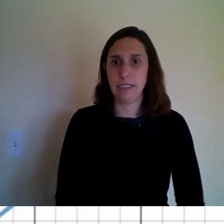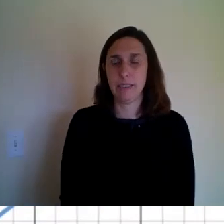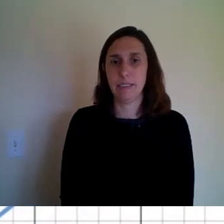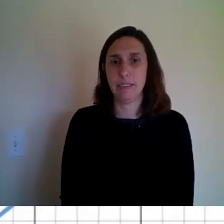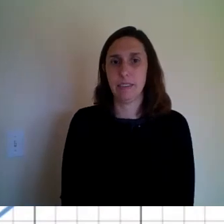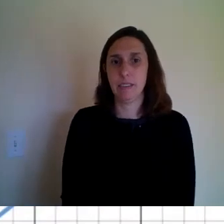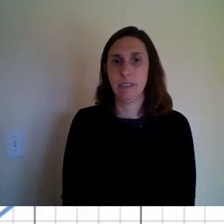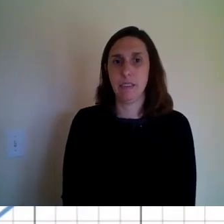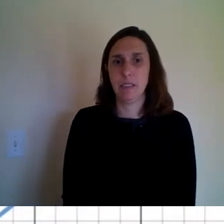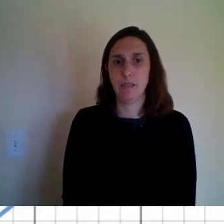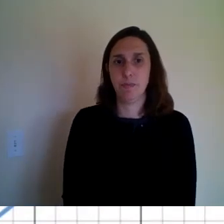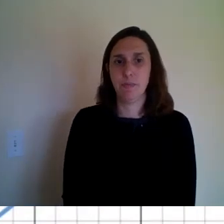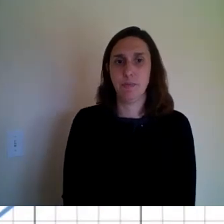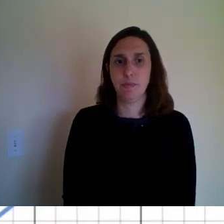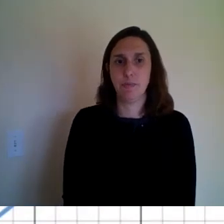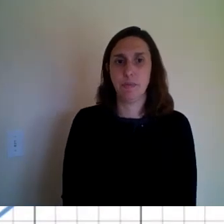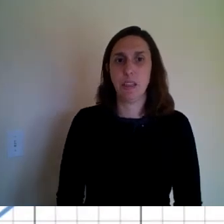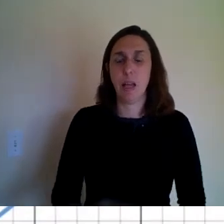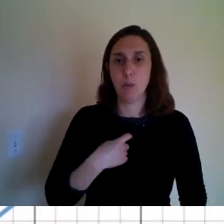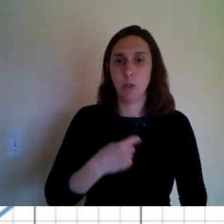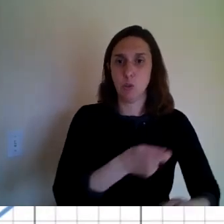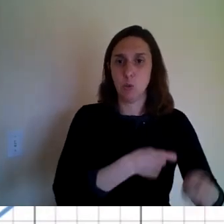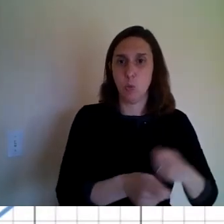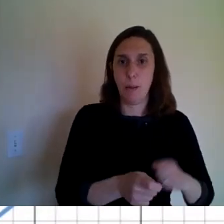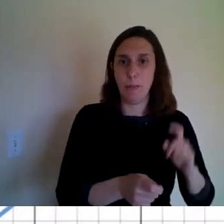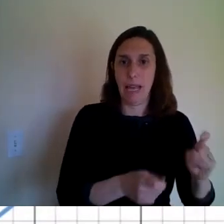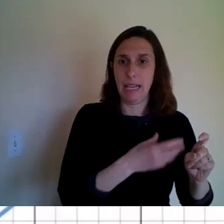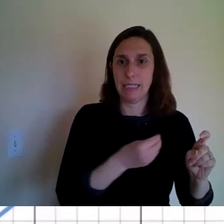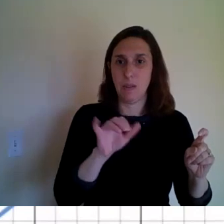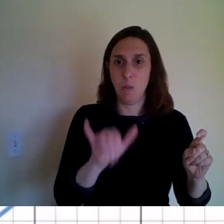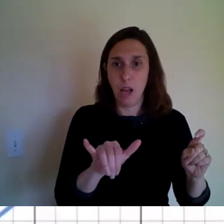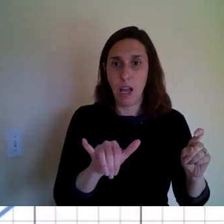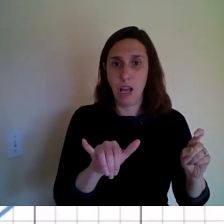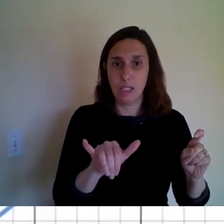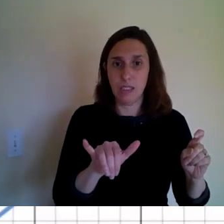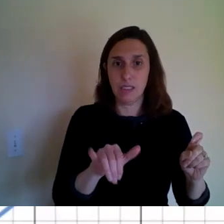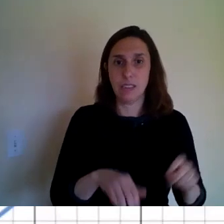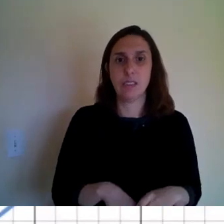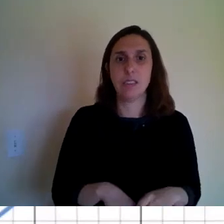I'm going to swap x and y. So x equals y cubed